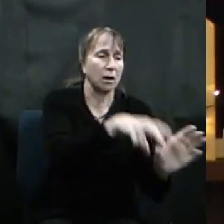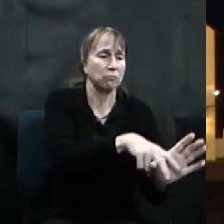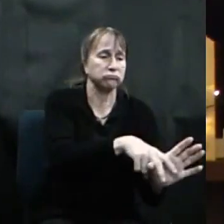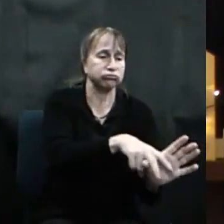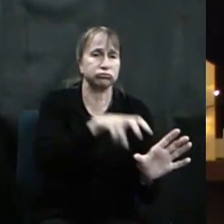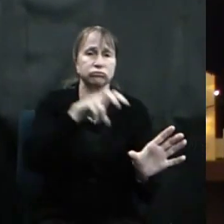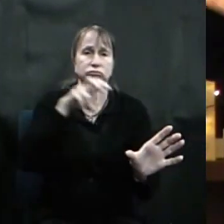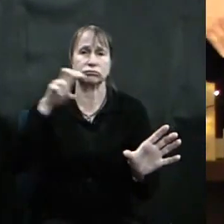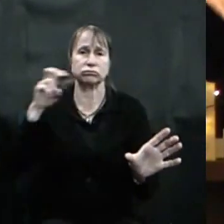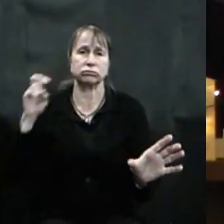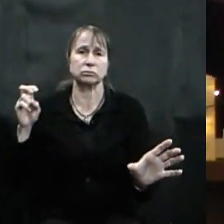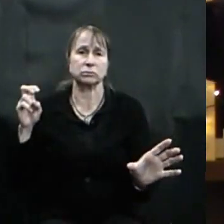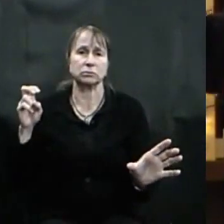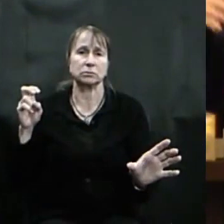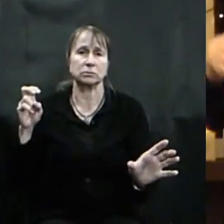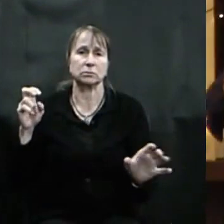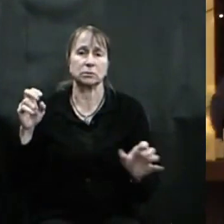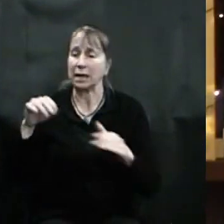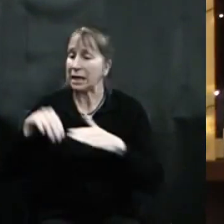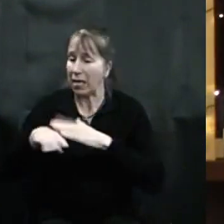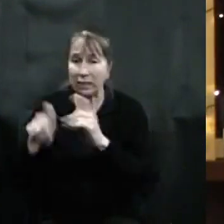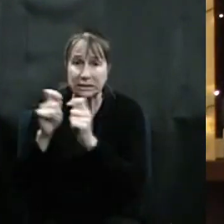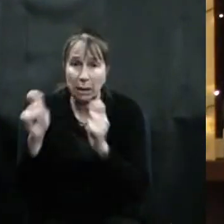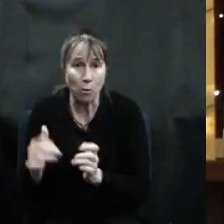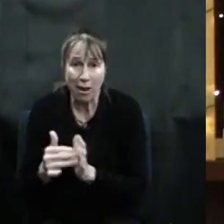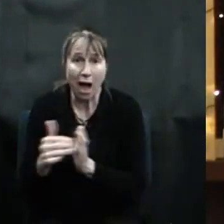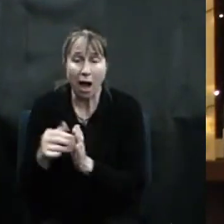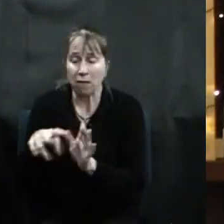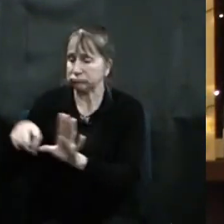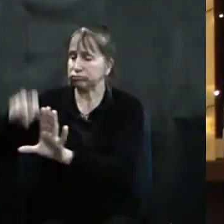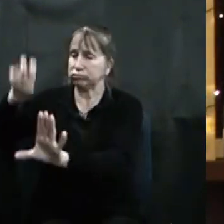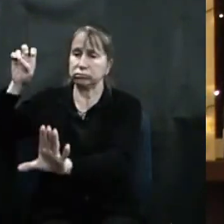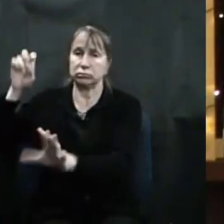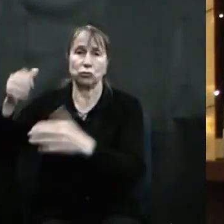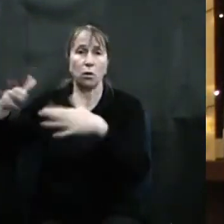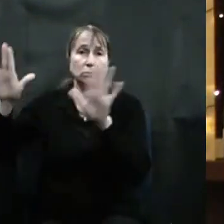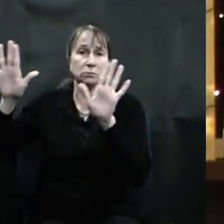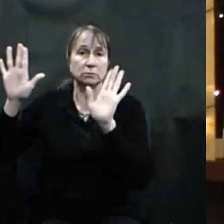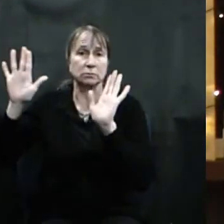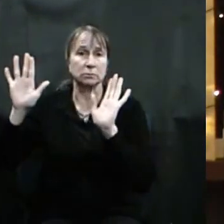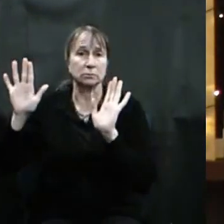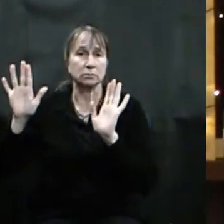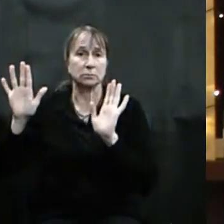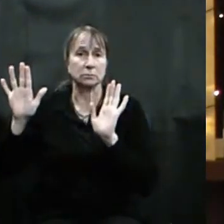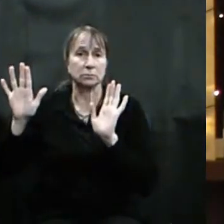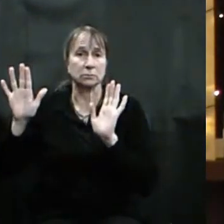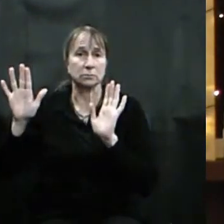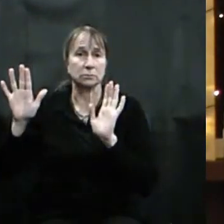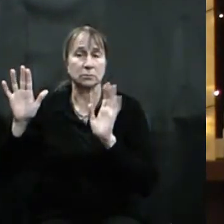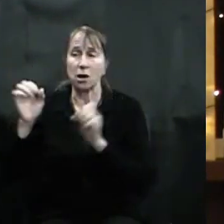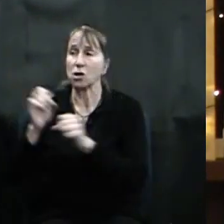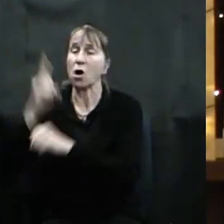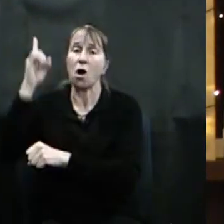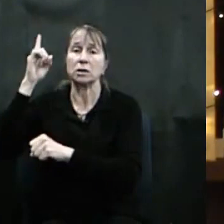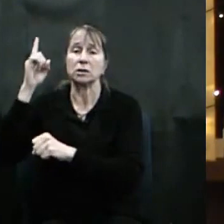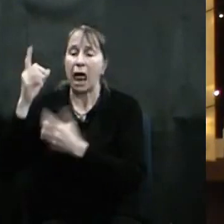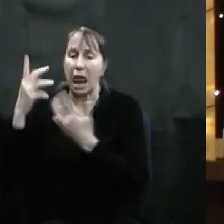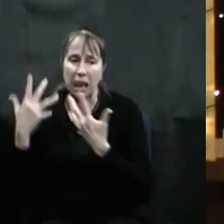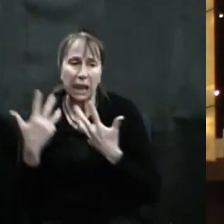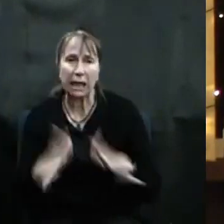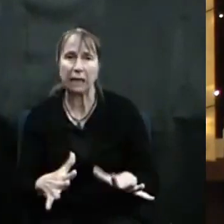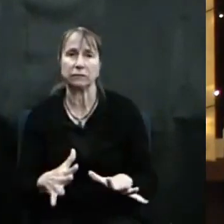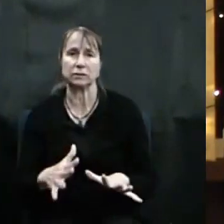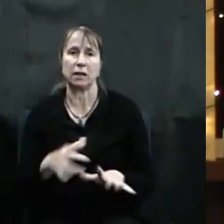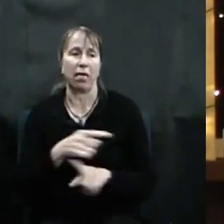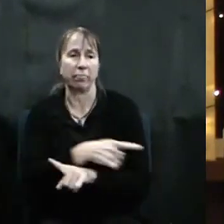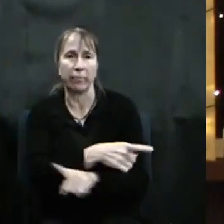temple. Step by step, stage by stage, God abandons his people. He gives